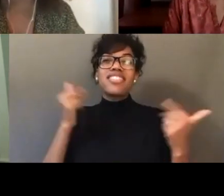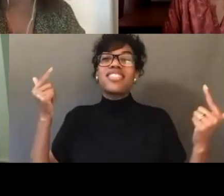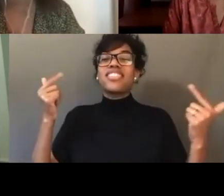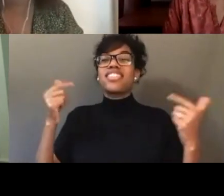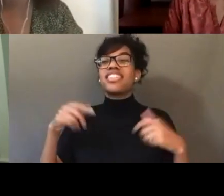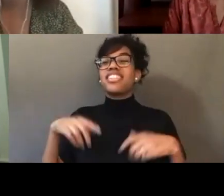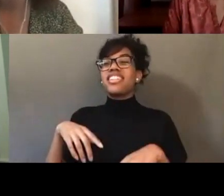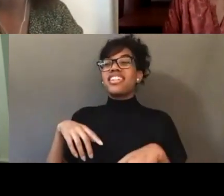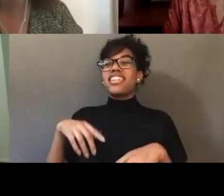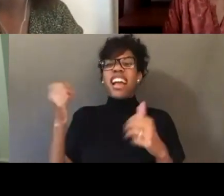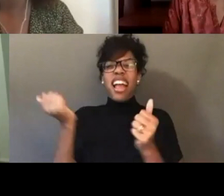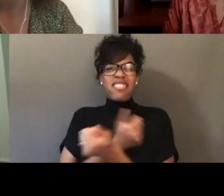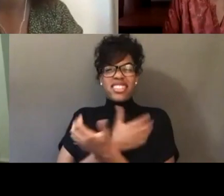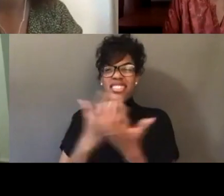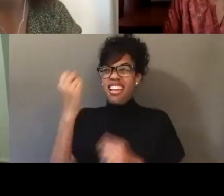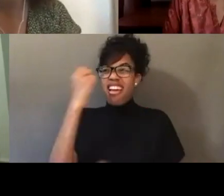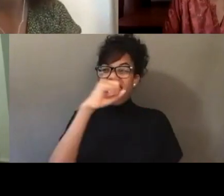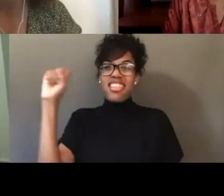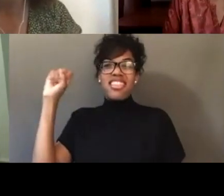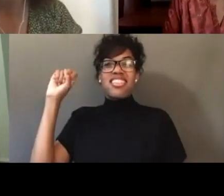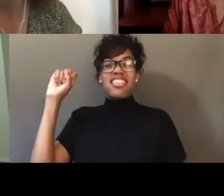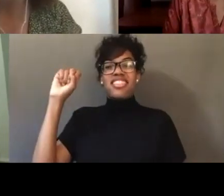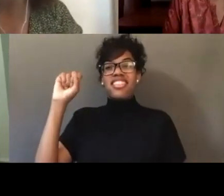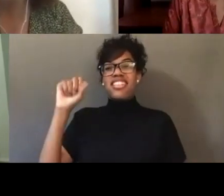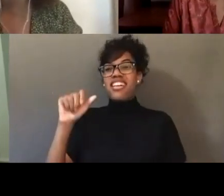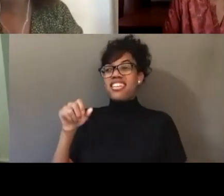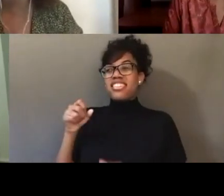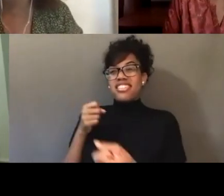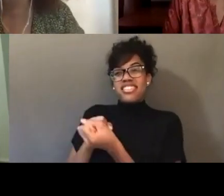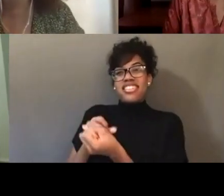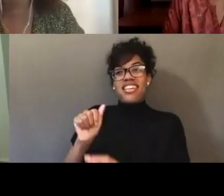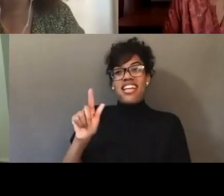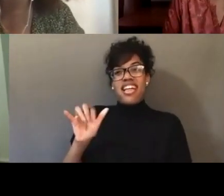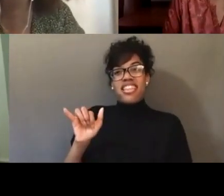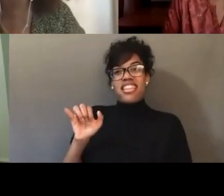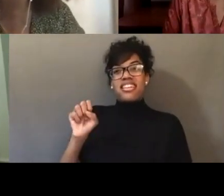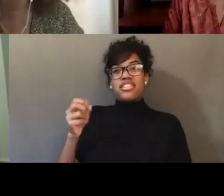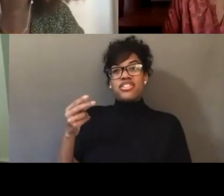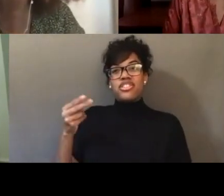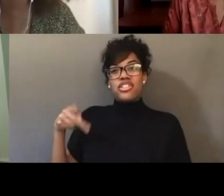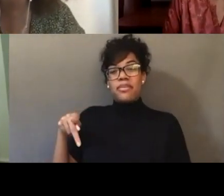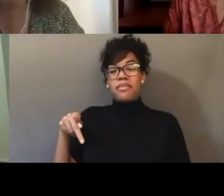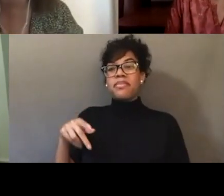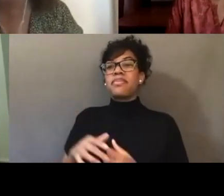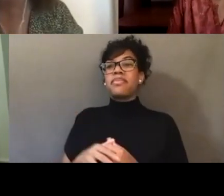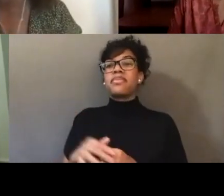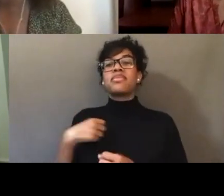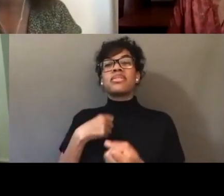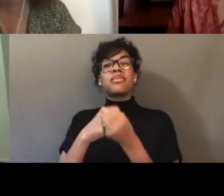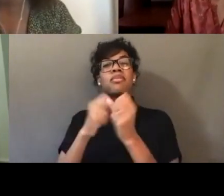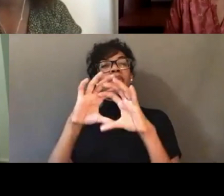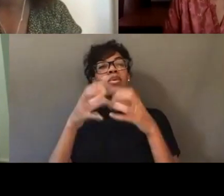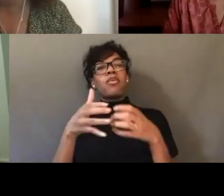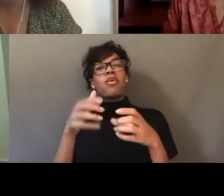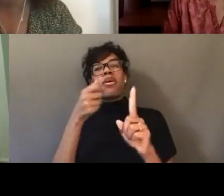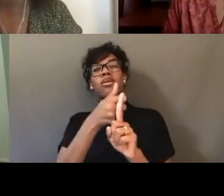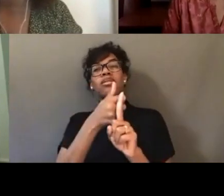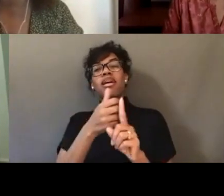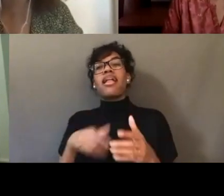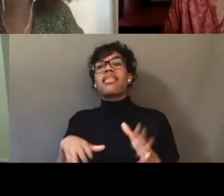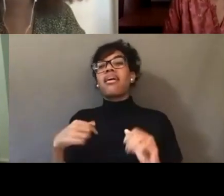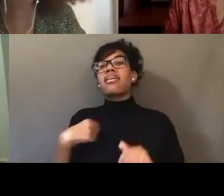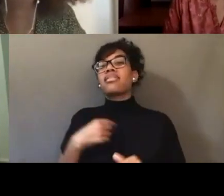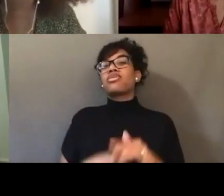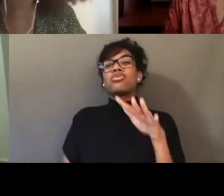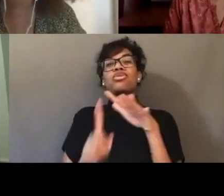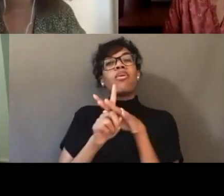allyship and being co-conspirators, for grace. And we're for a world that allows us to show up exactly as we are and be celebrated for it.